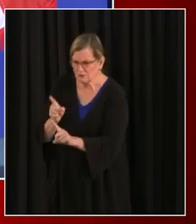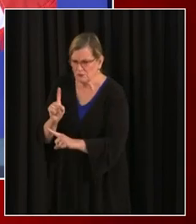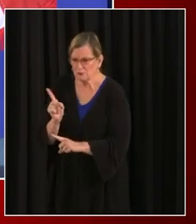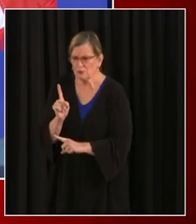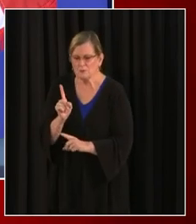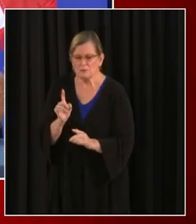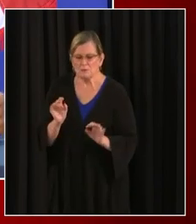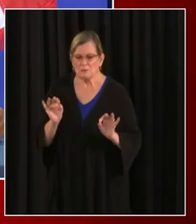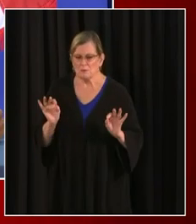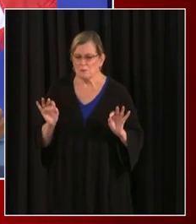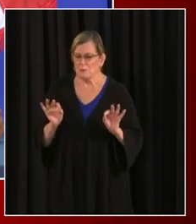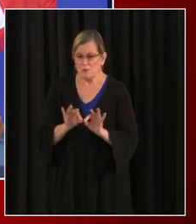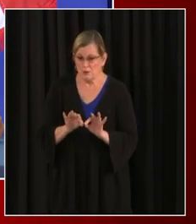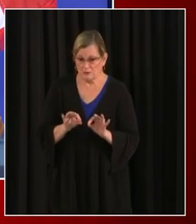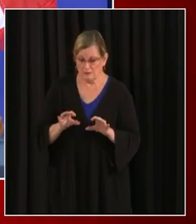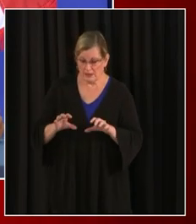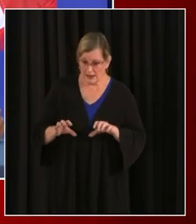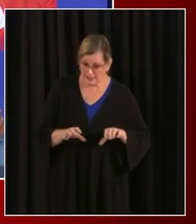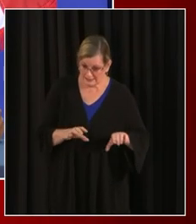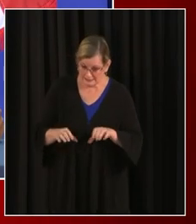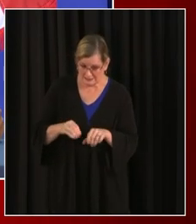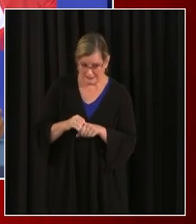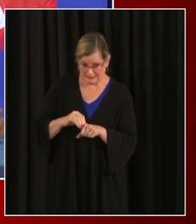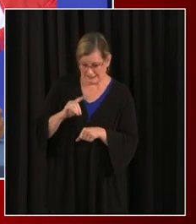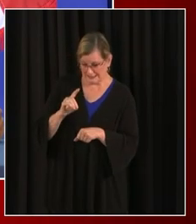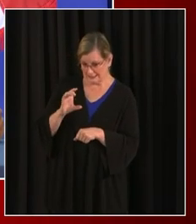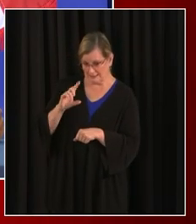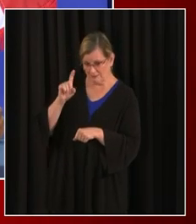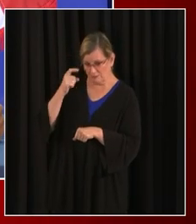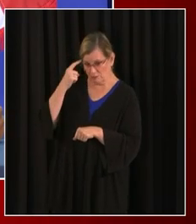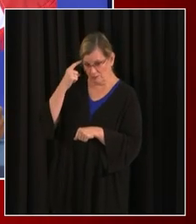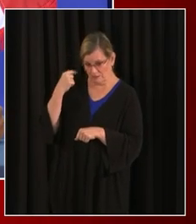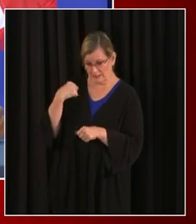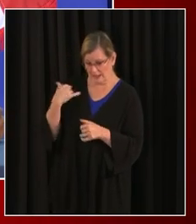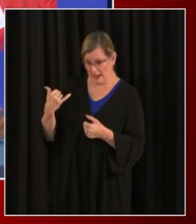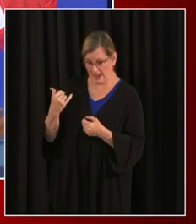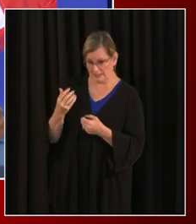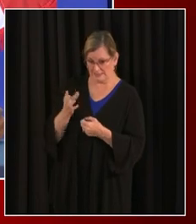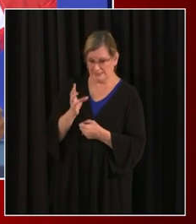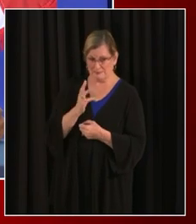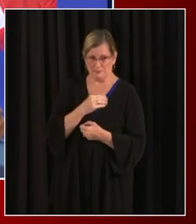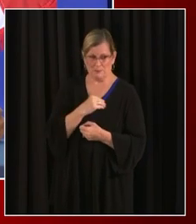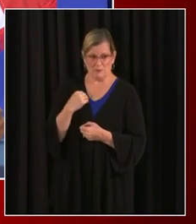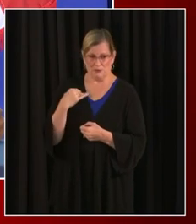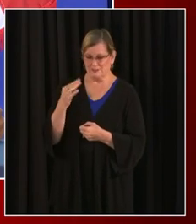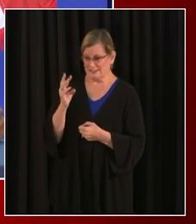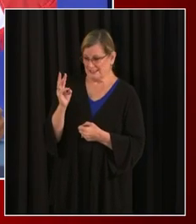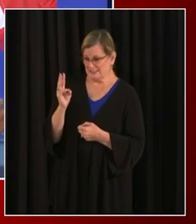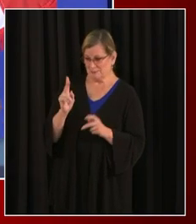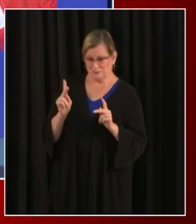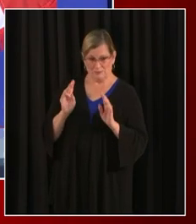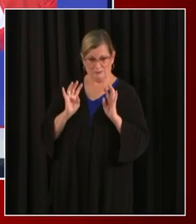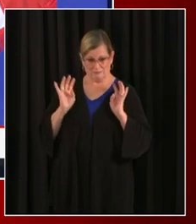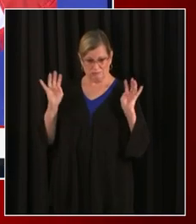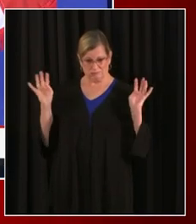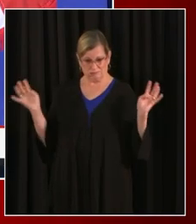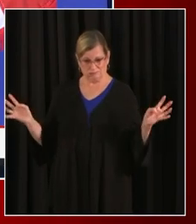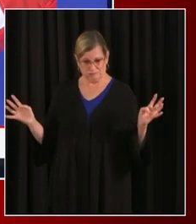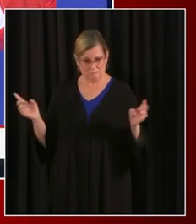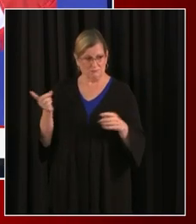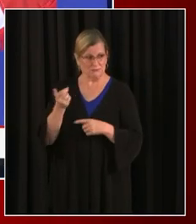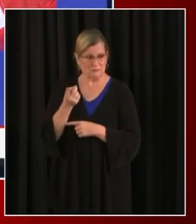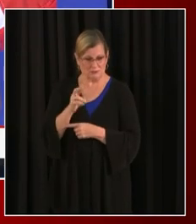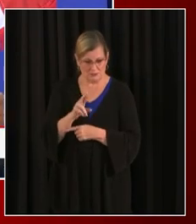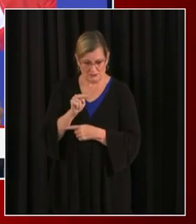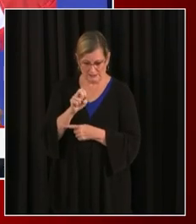important essential activities in D.C. government. I'm joined today by members of my cabinet, Dr. LaQuandra Nesbitt, who is the Director